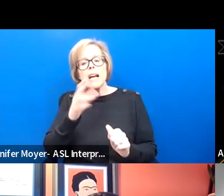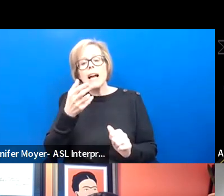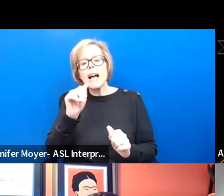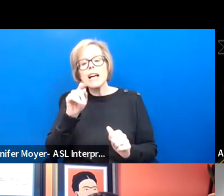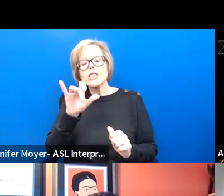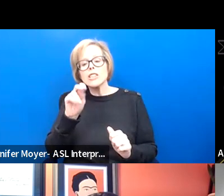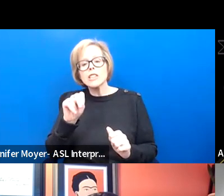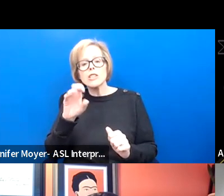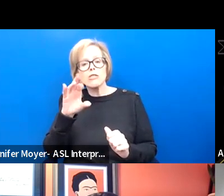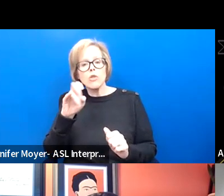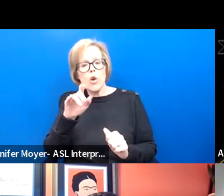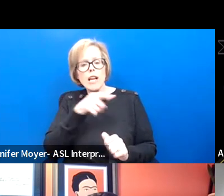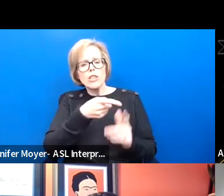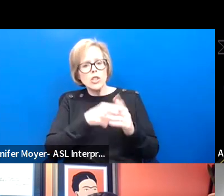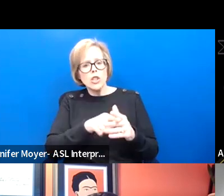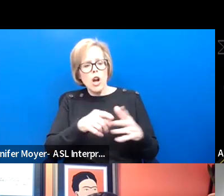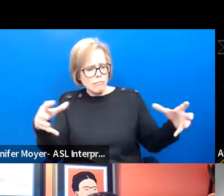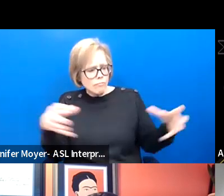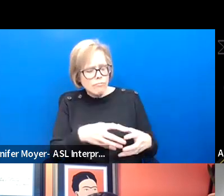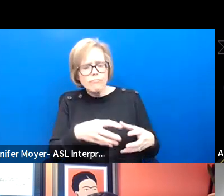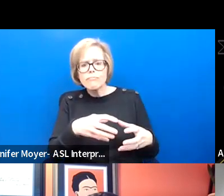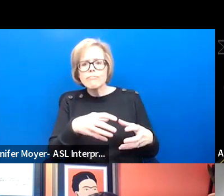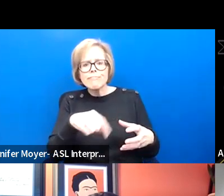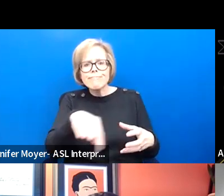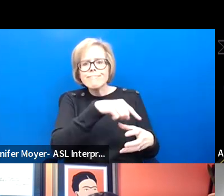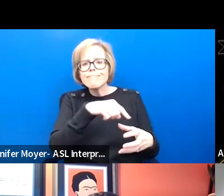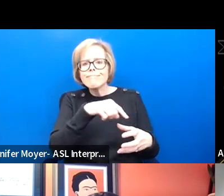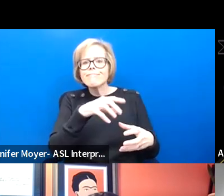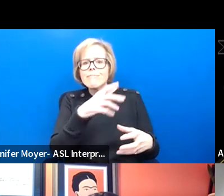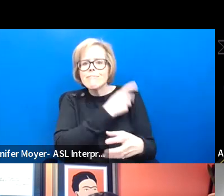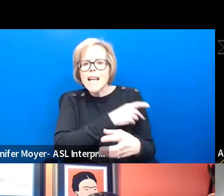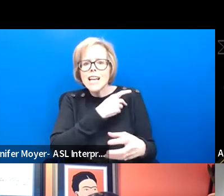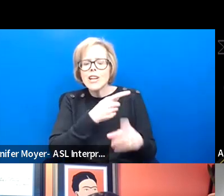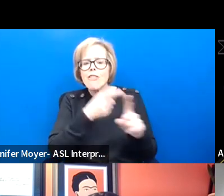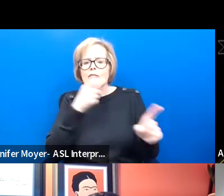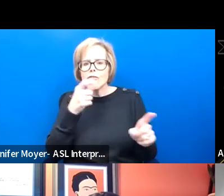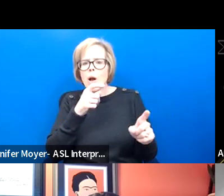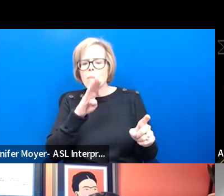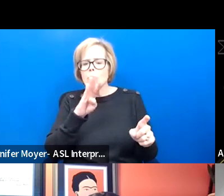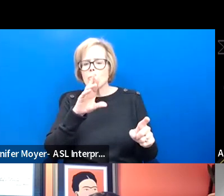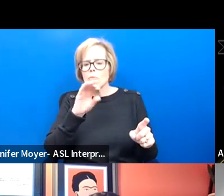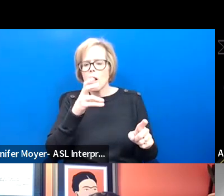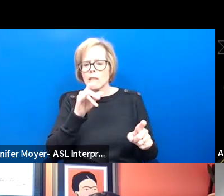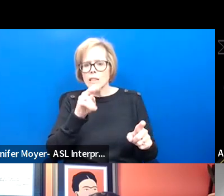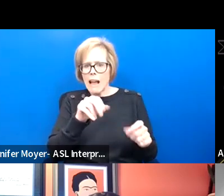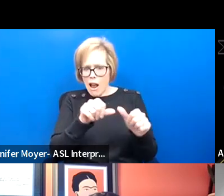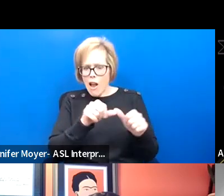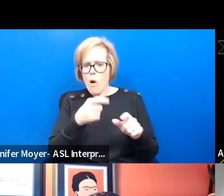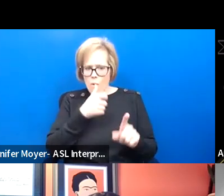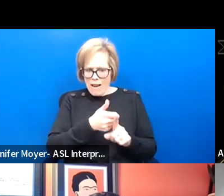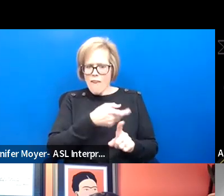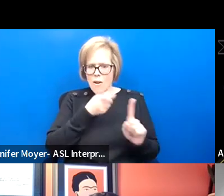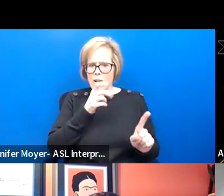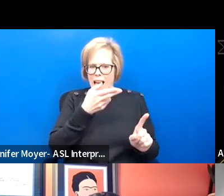started creating or getting a gathering of patients from the Brockton area that were Haitian and wanted to go to